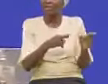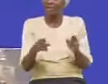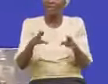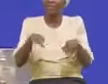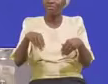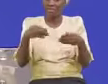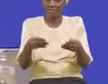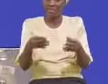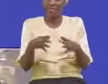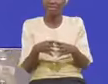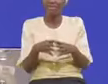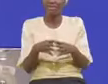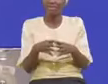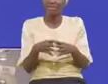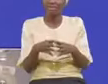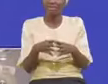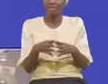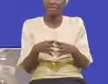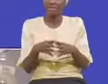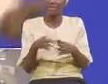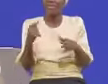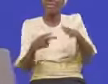Dede kpokpa odu ya nyivo.